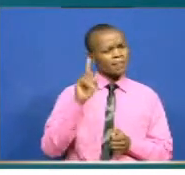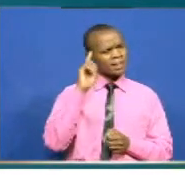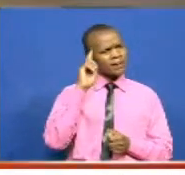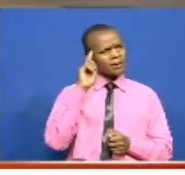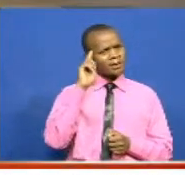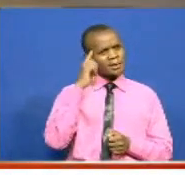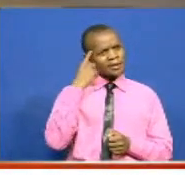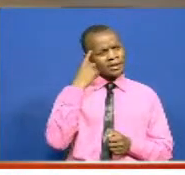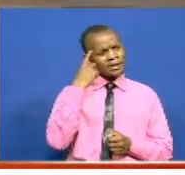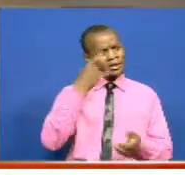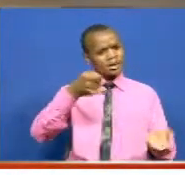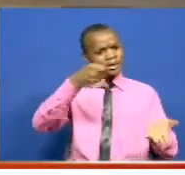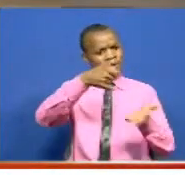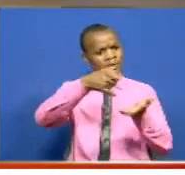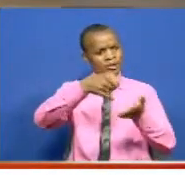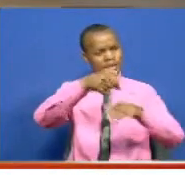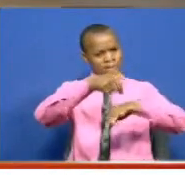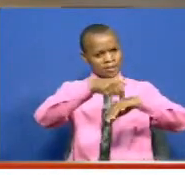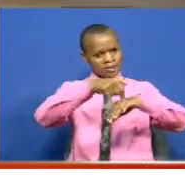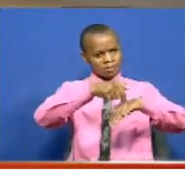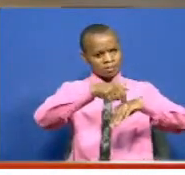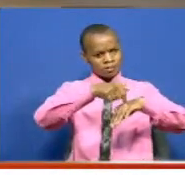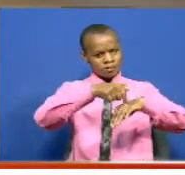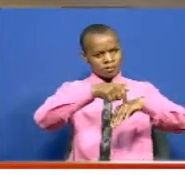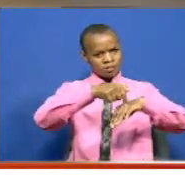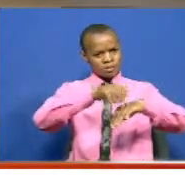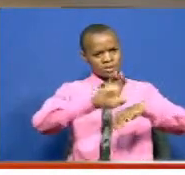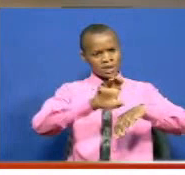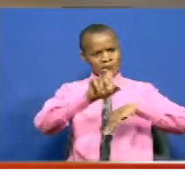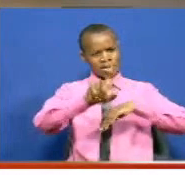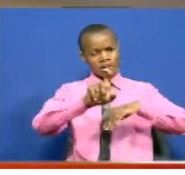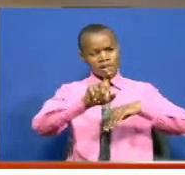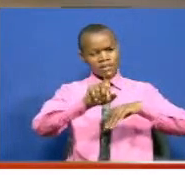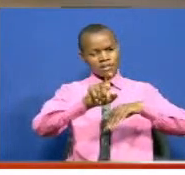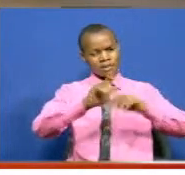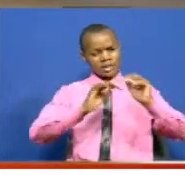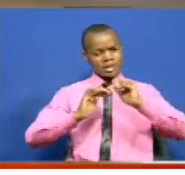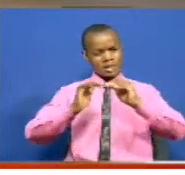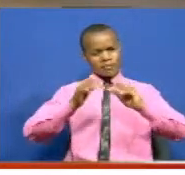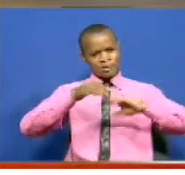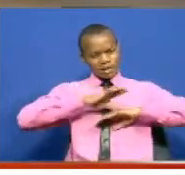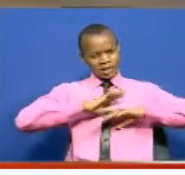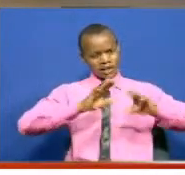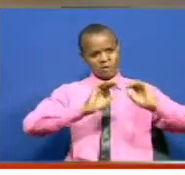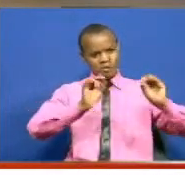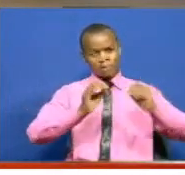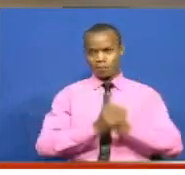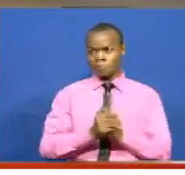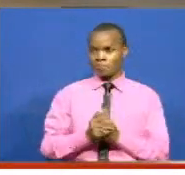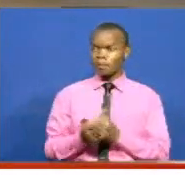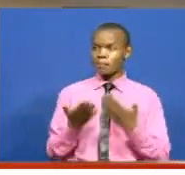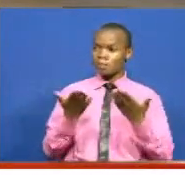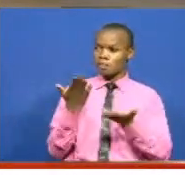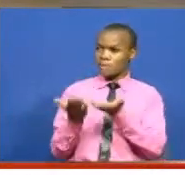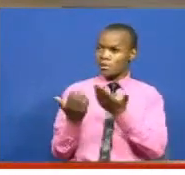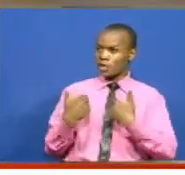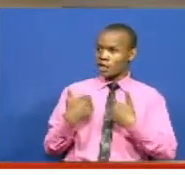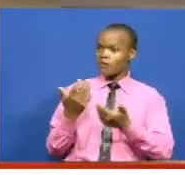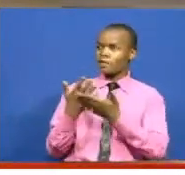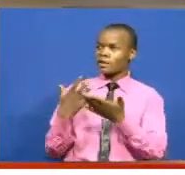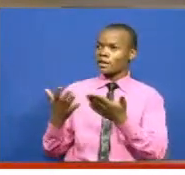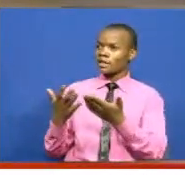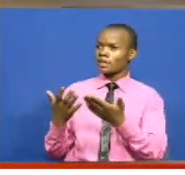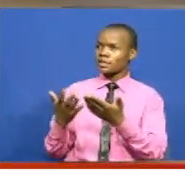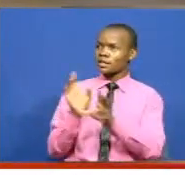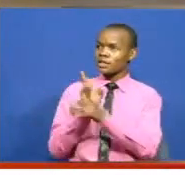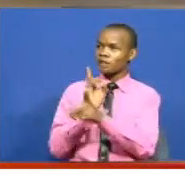the inclusion at the national, at the executive level is not enough? Well, that's not enough. Yeah. There are many other things that really need to be looked at. So those